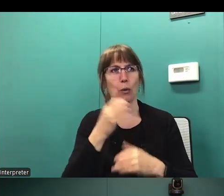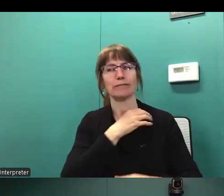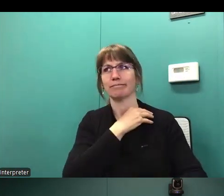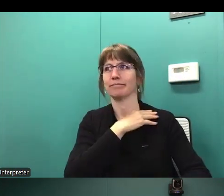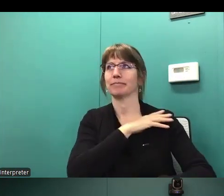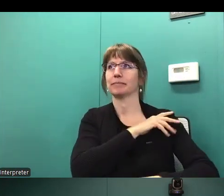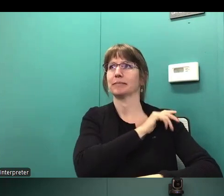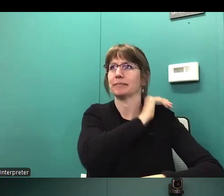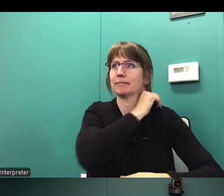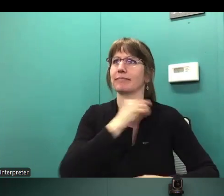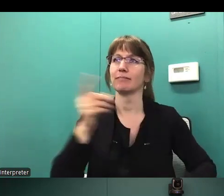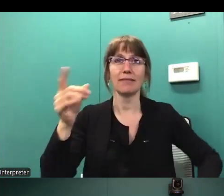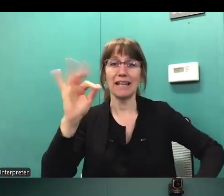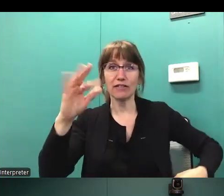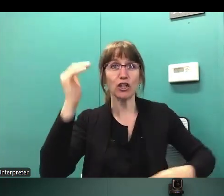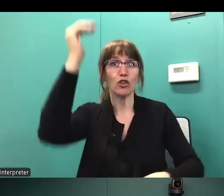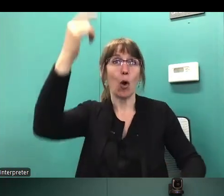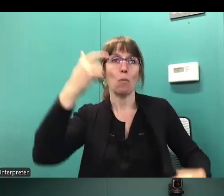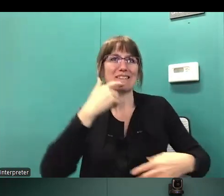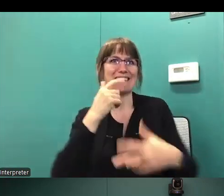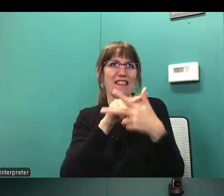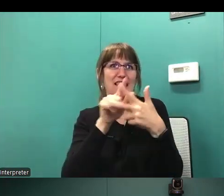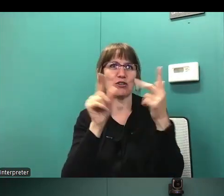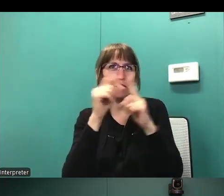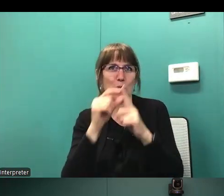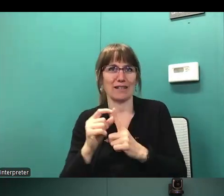And just an adult saying that, they're like, oh.